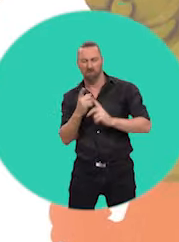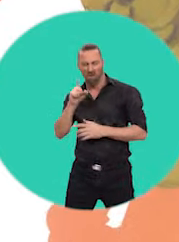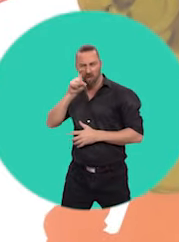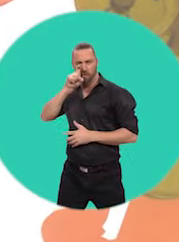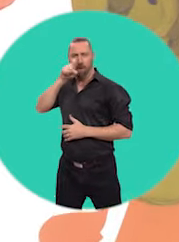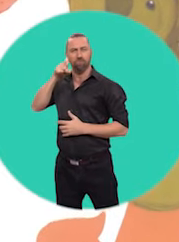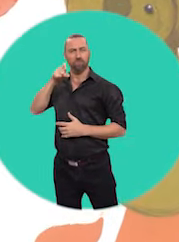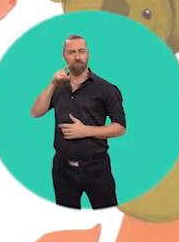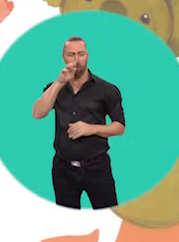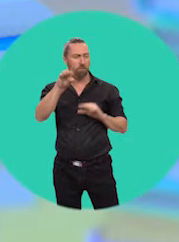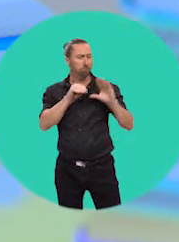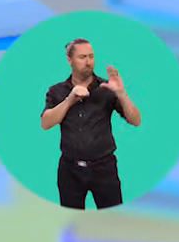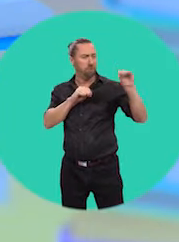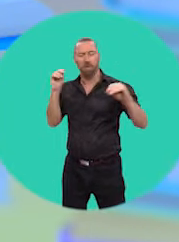parrots.